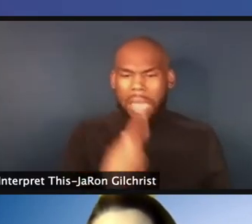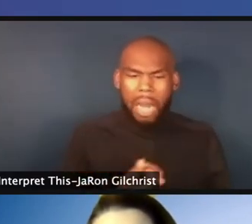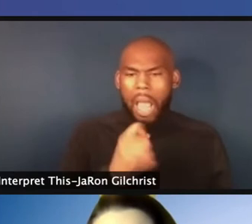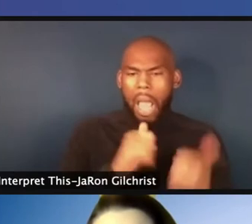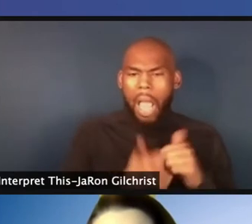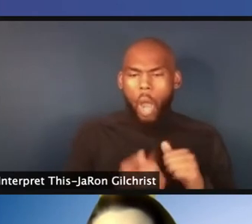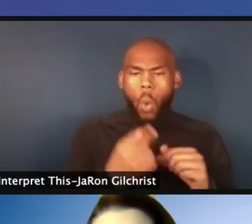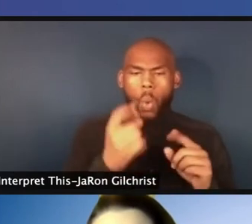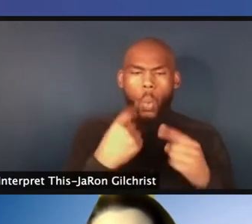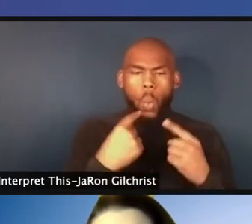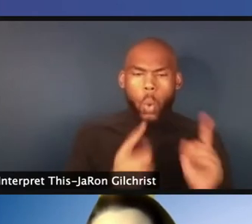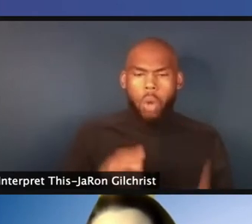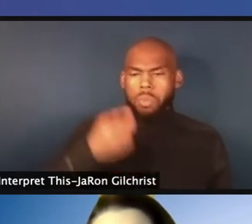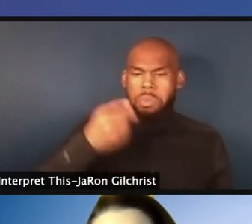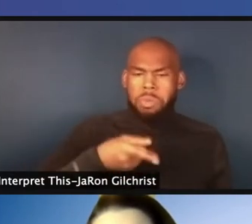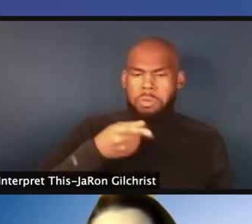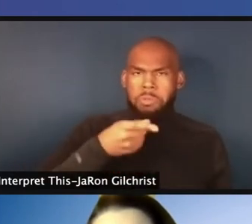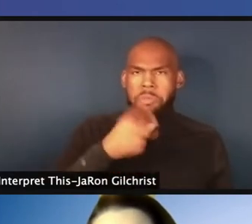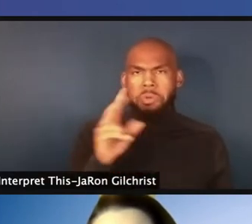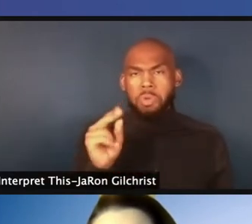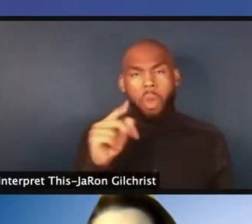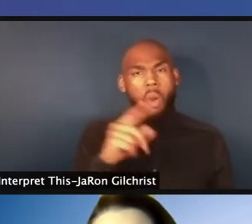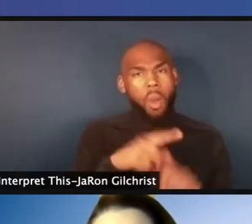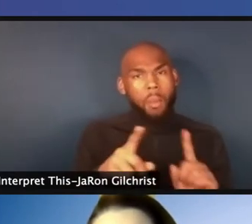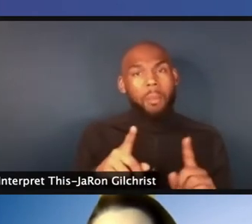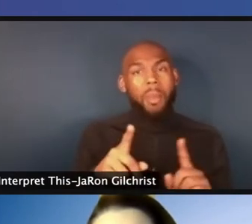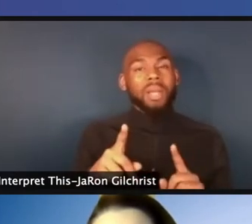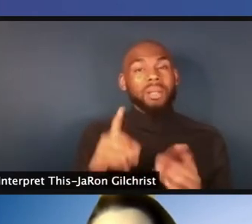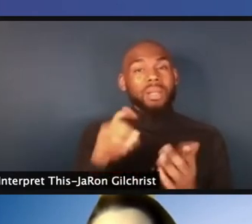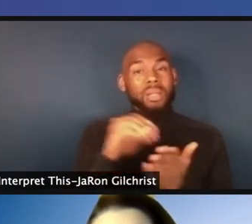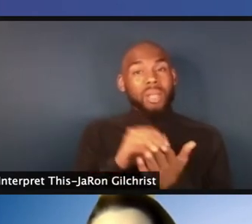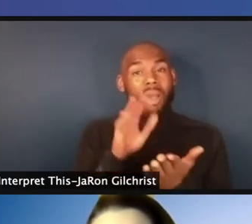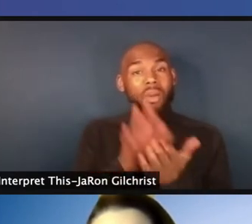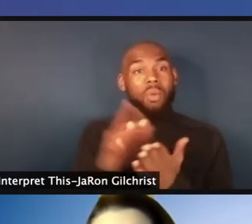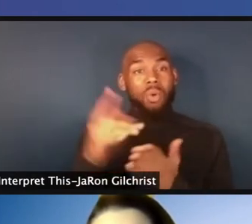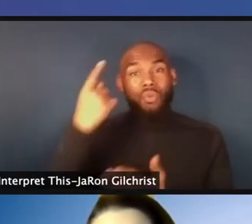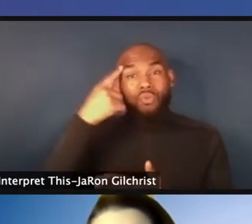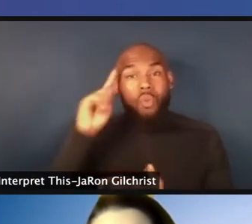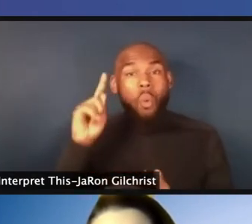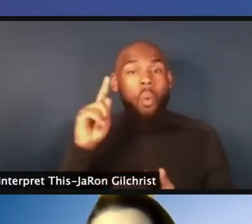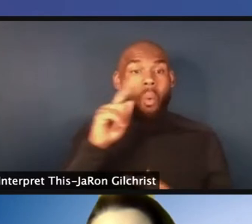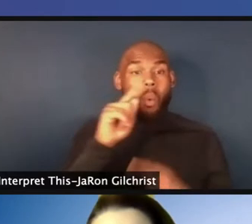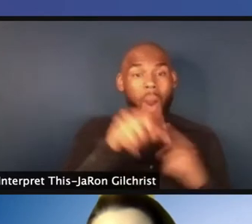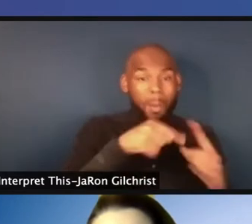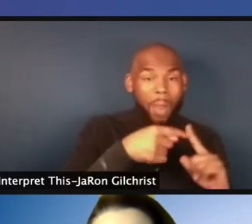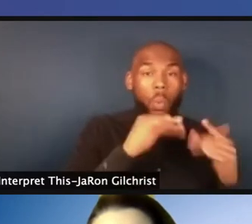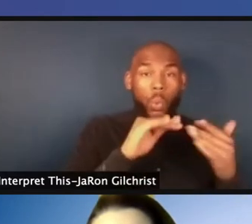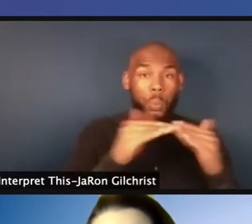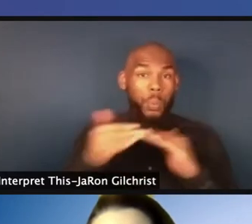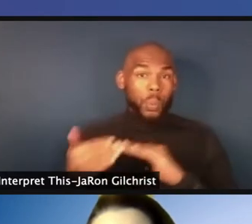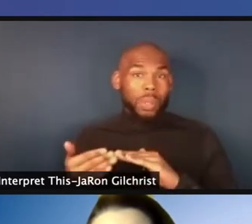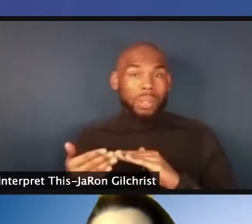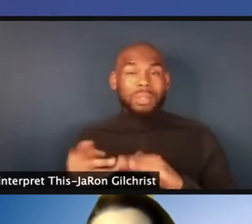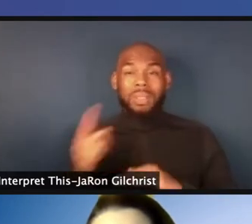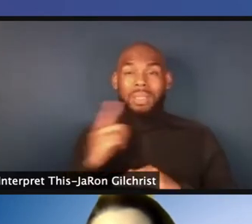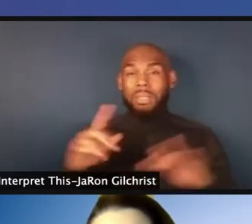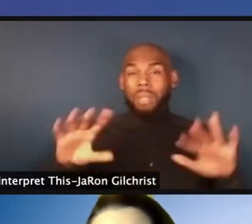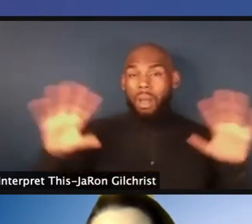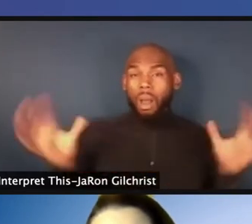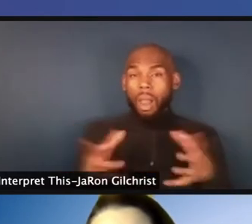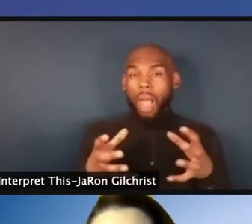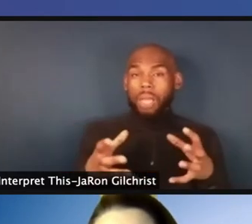is actually a document for, by, and about community and a collective wisdom, to